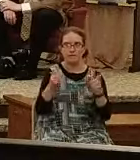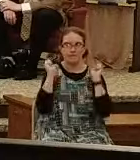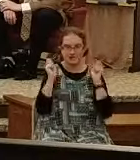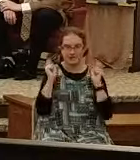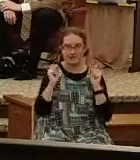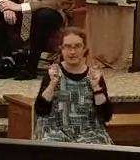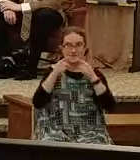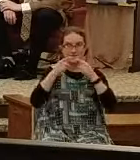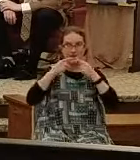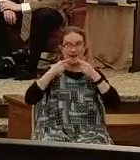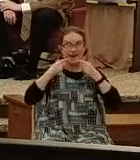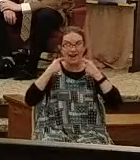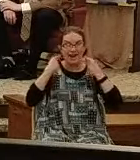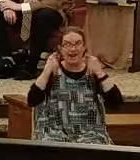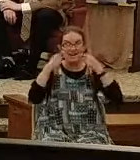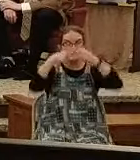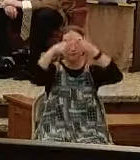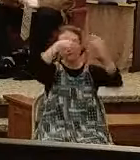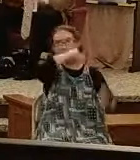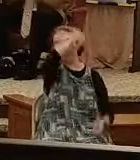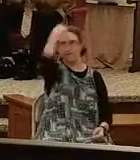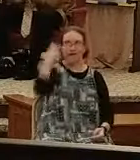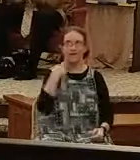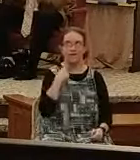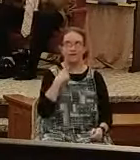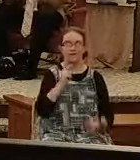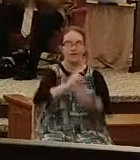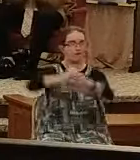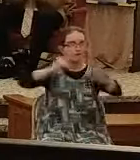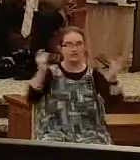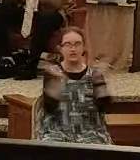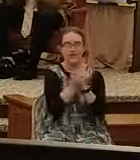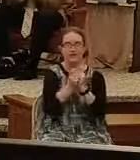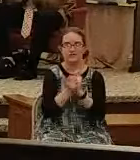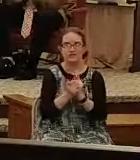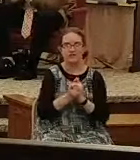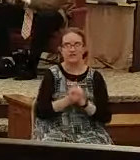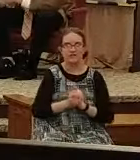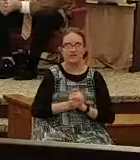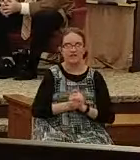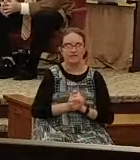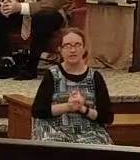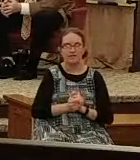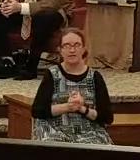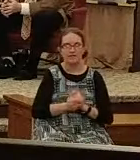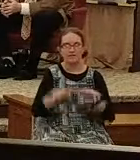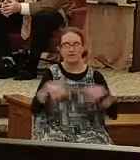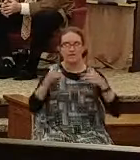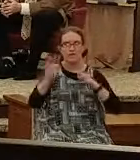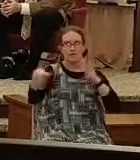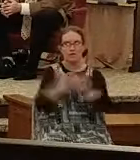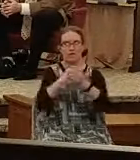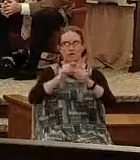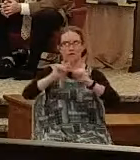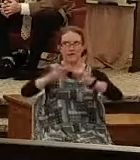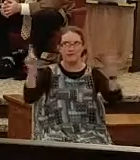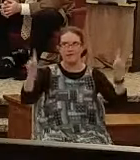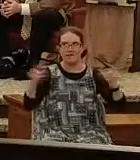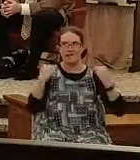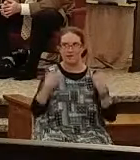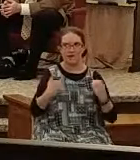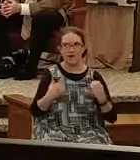sudden this smile will come over your face. Your countenance will change. Amen. You'll feel totally different.